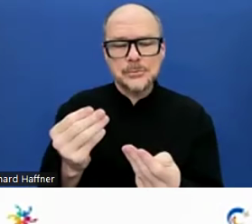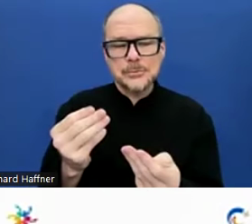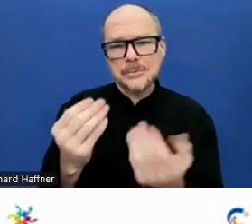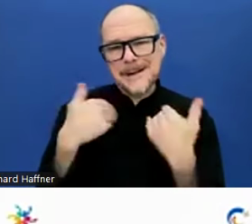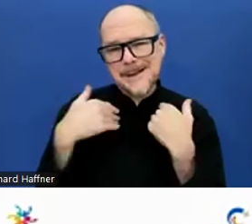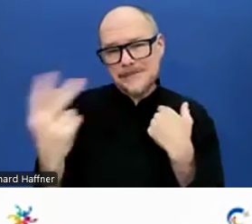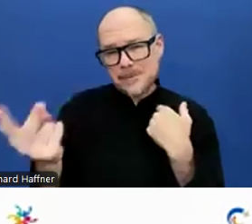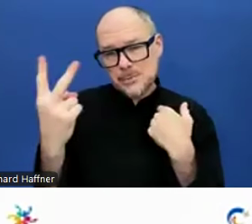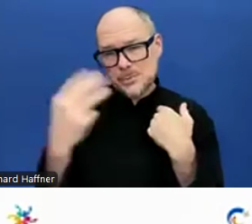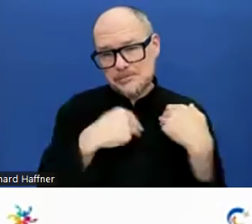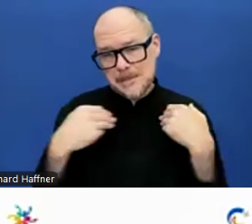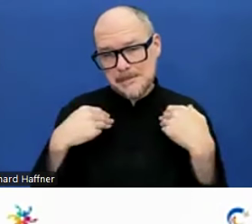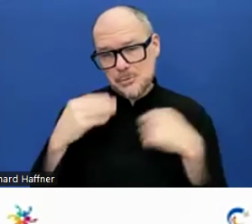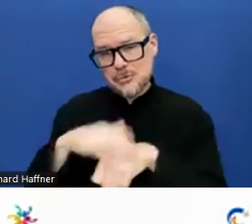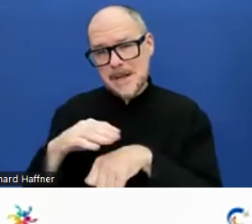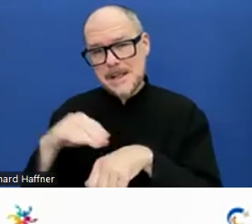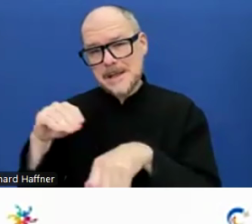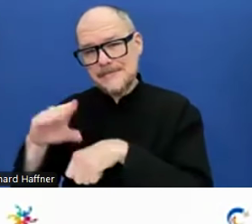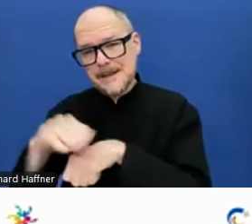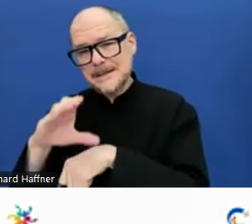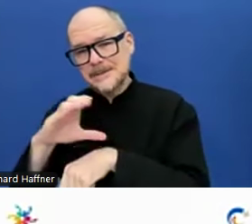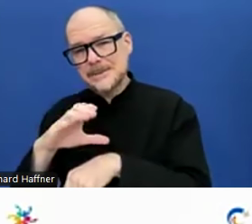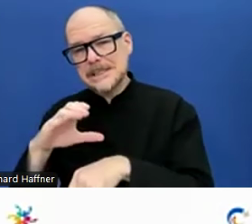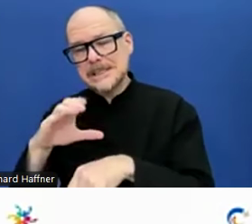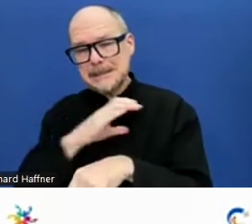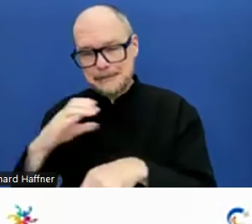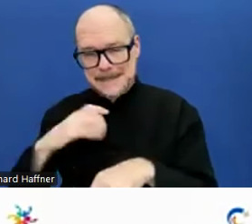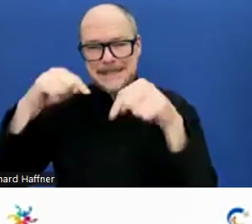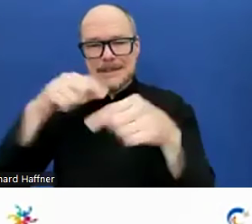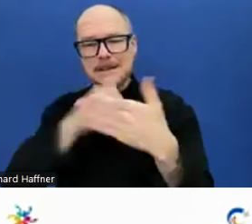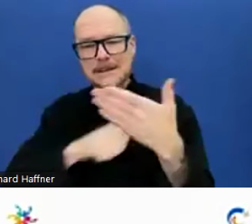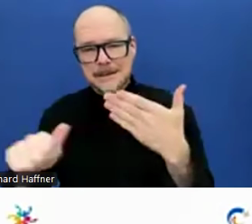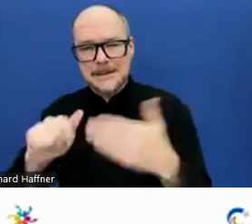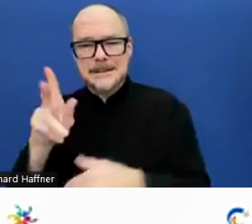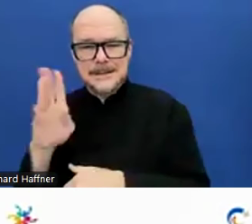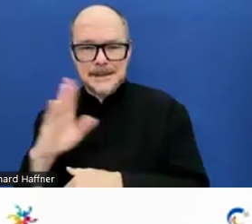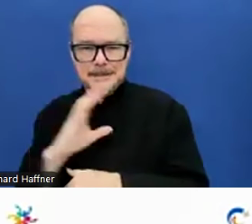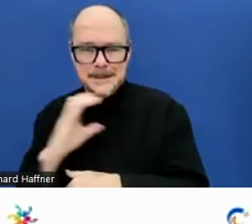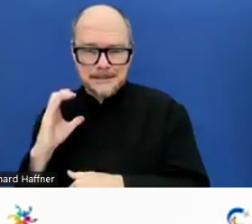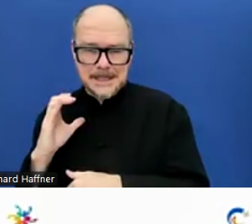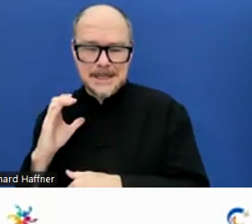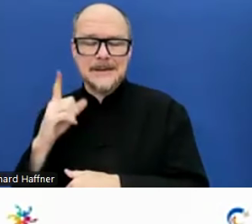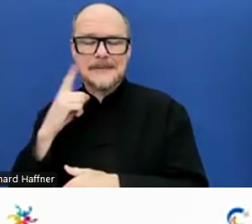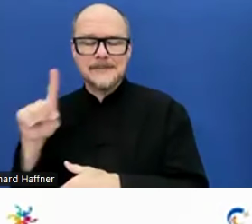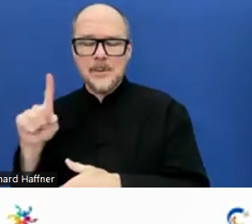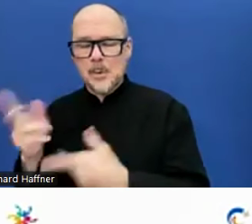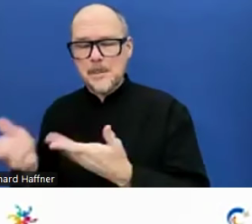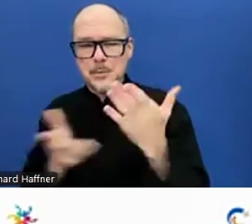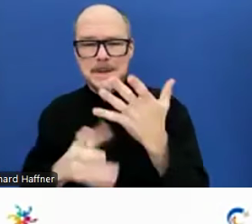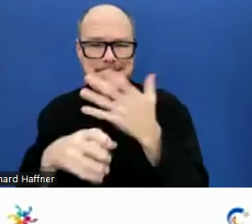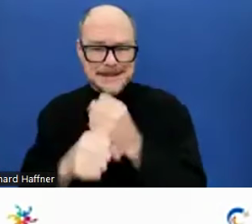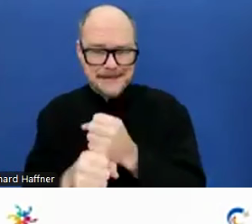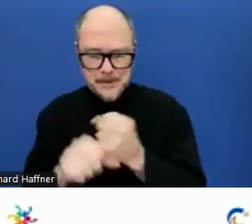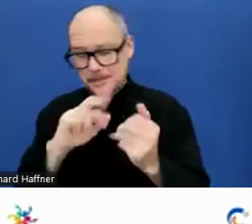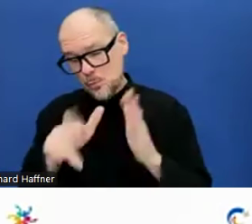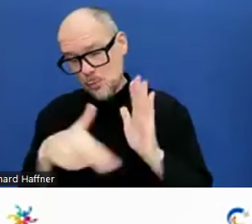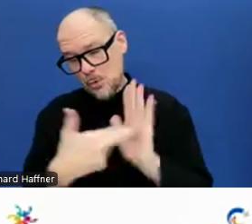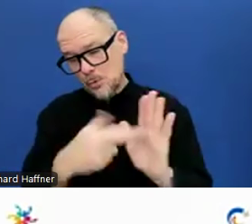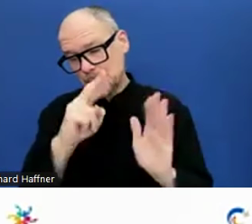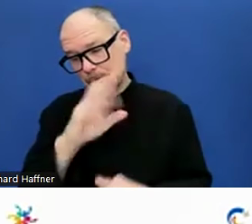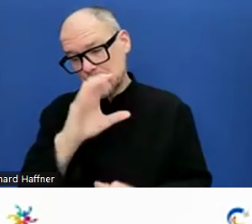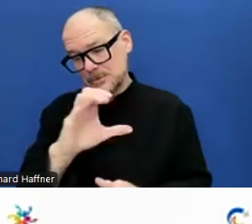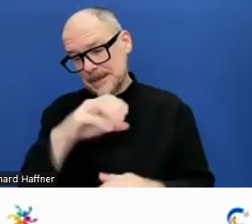advisory committee working as a subcommittee to bring back a summary of the roles of regional centers in the